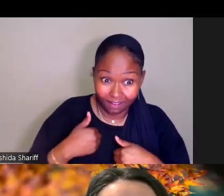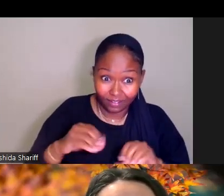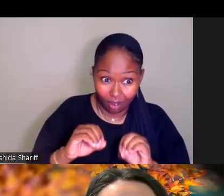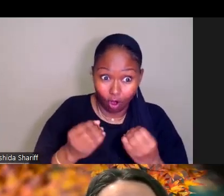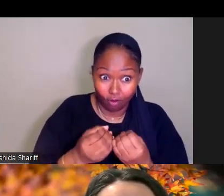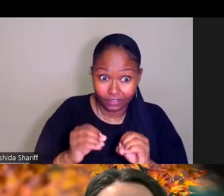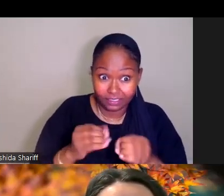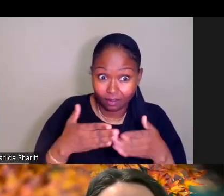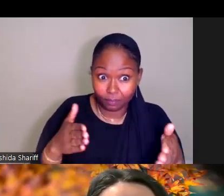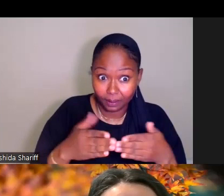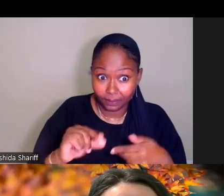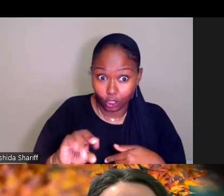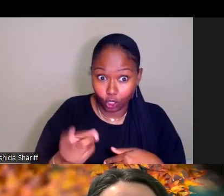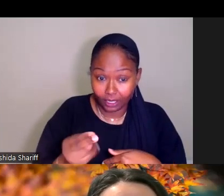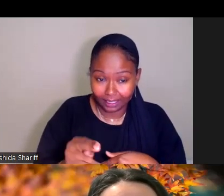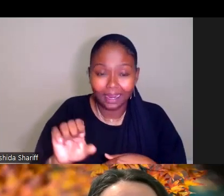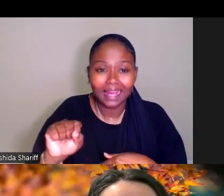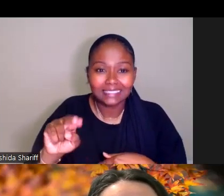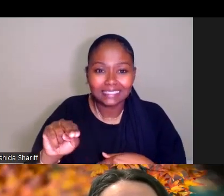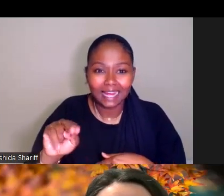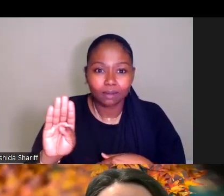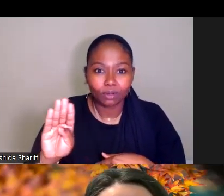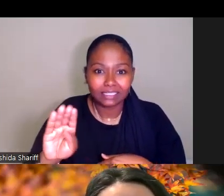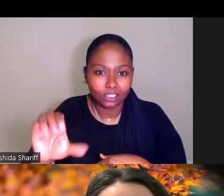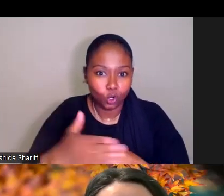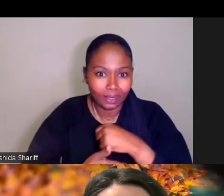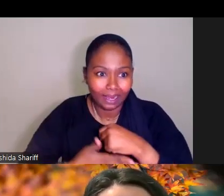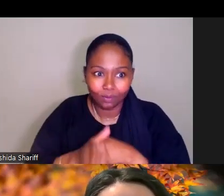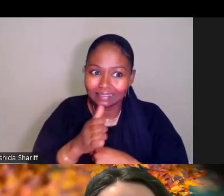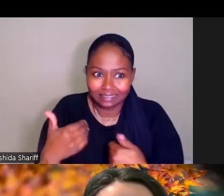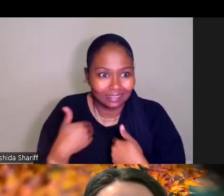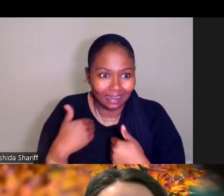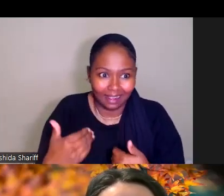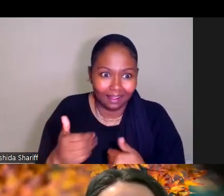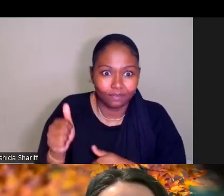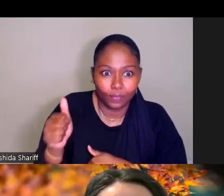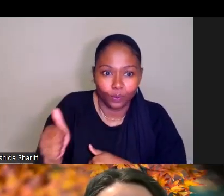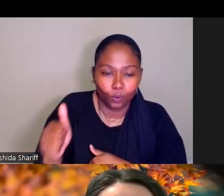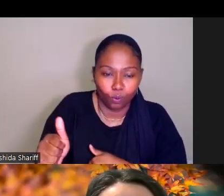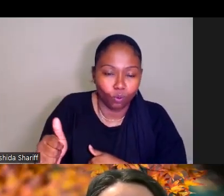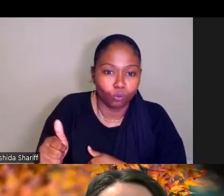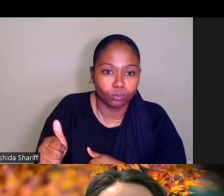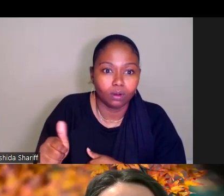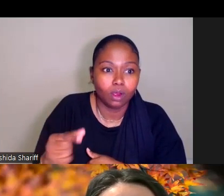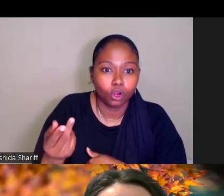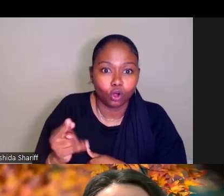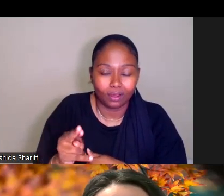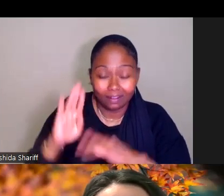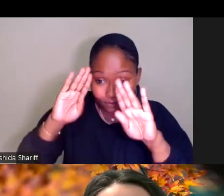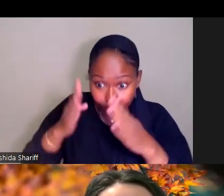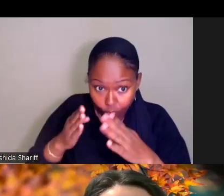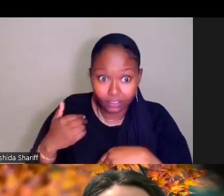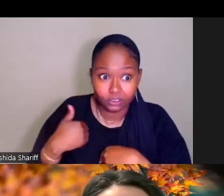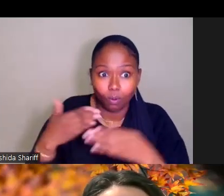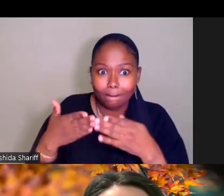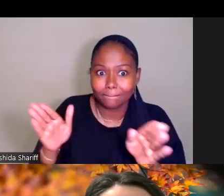guardian. San Benito County is the only county that does not have a public guardian dedicated towards probate conservatorship. I want